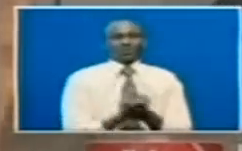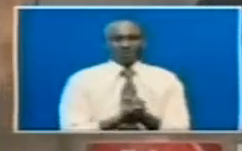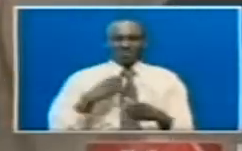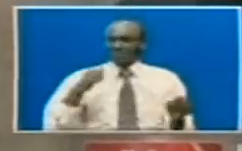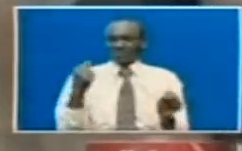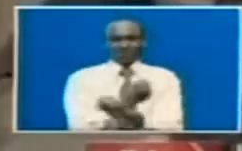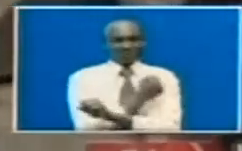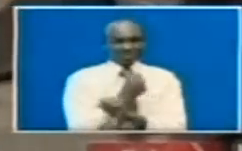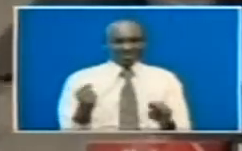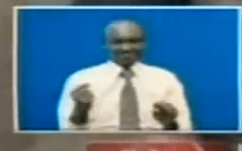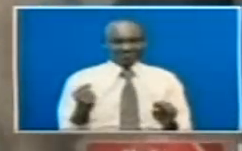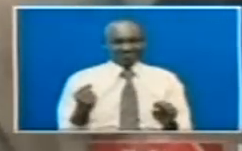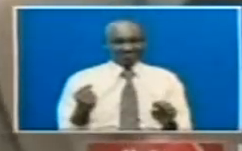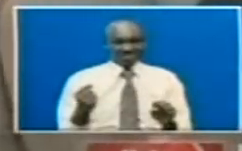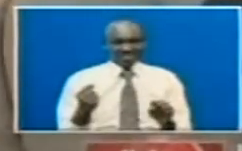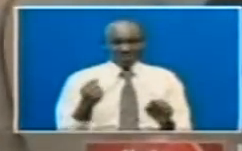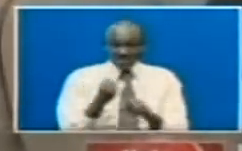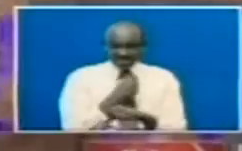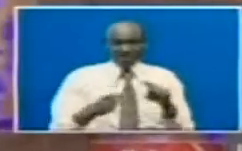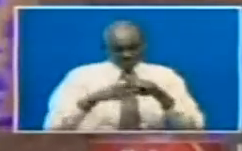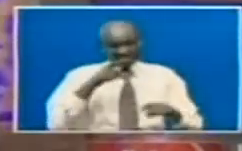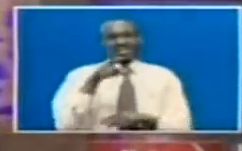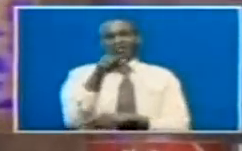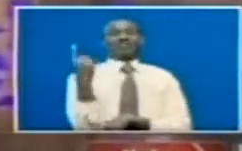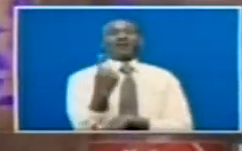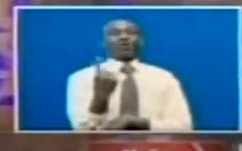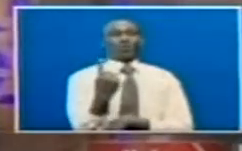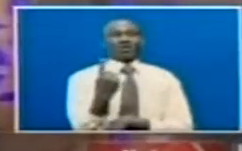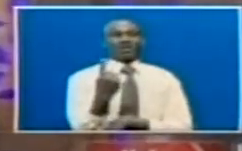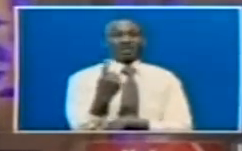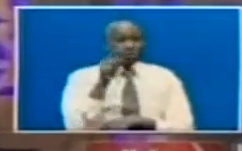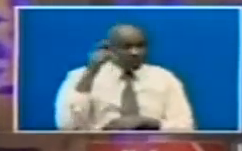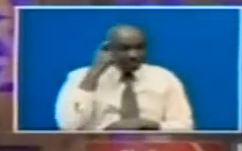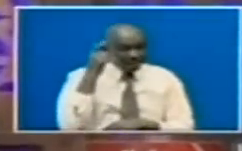ndingihota gukugate mathinjirwo marie